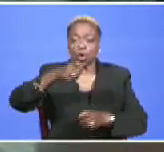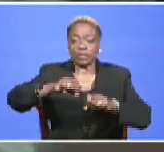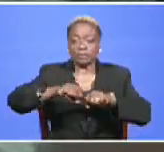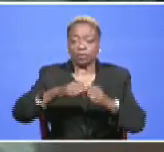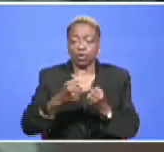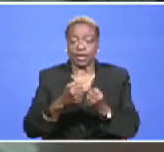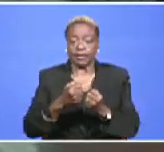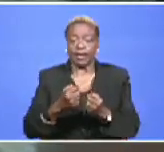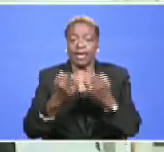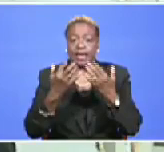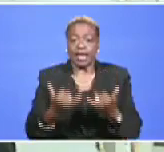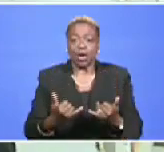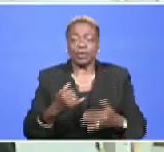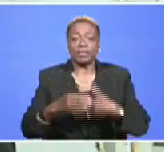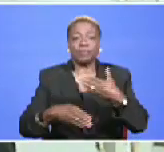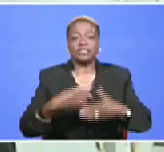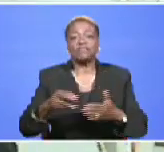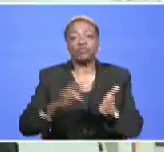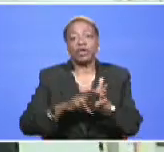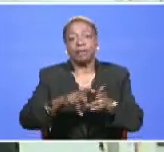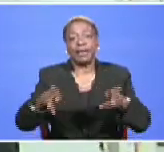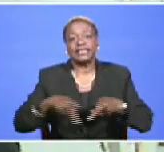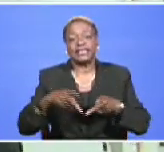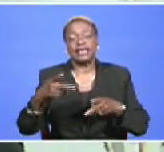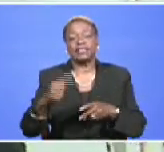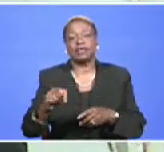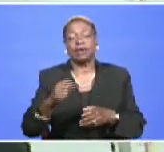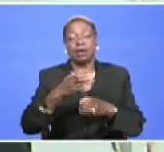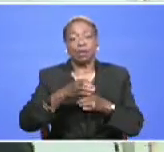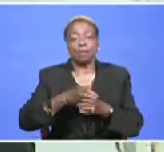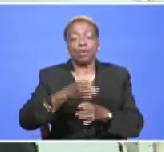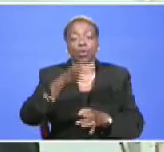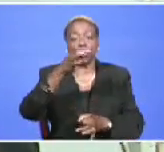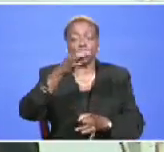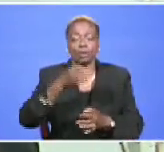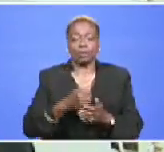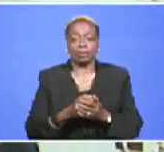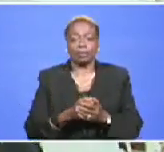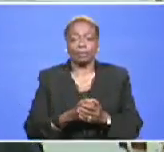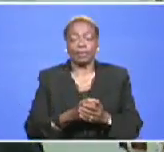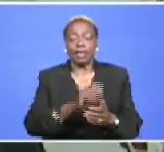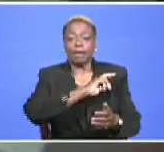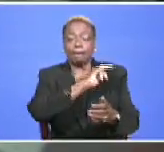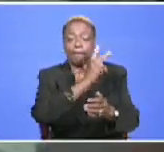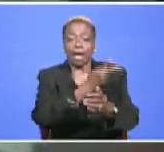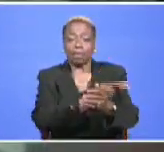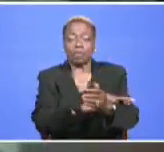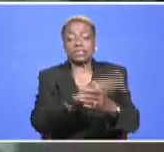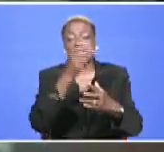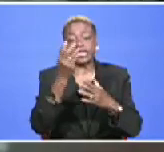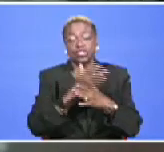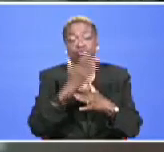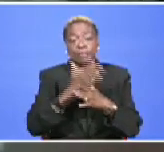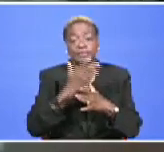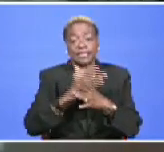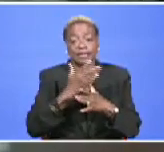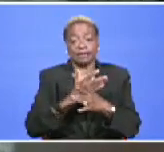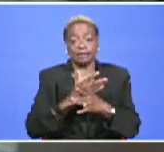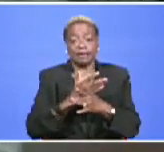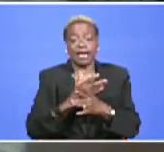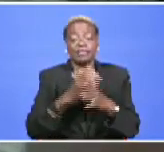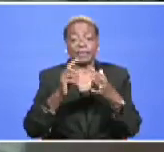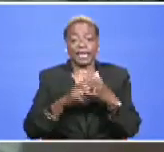process of replacing that damaged pole. Power was interrupted initially, but we